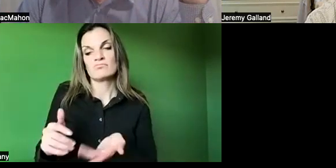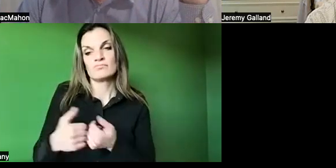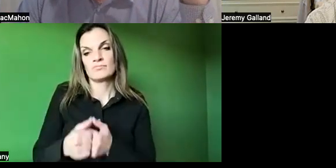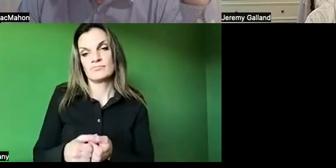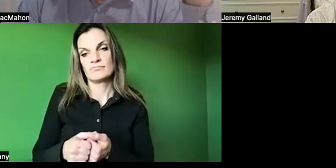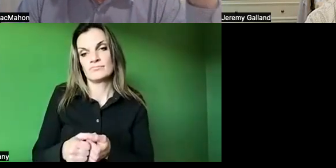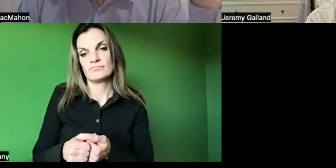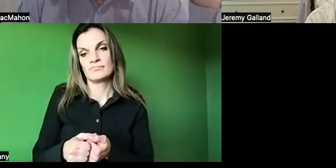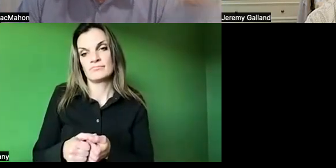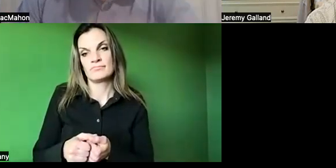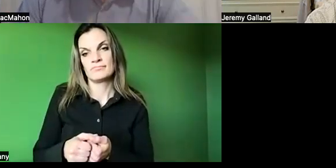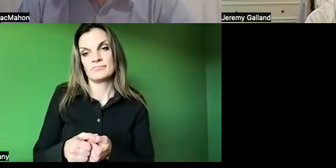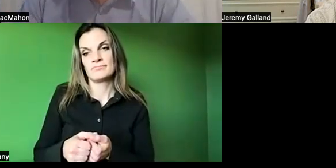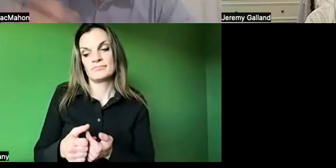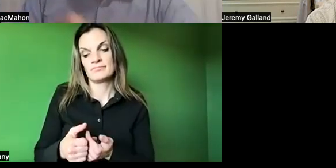How